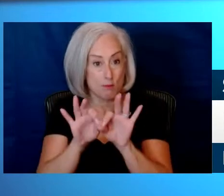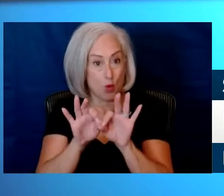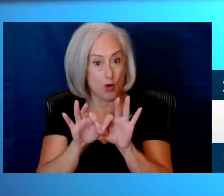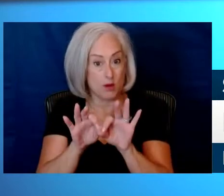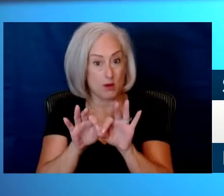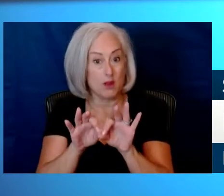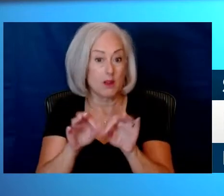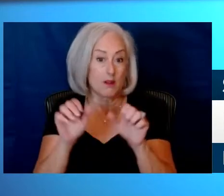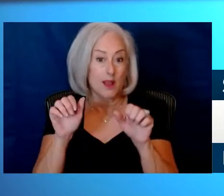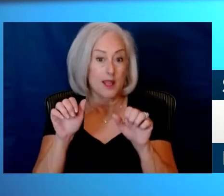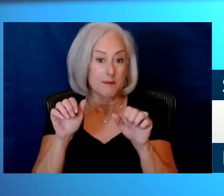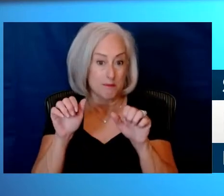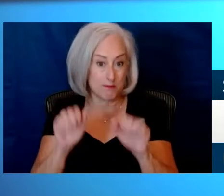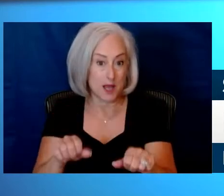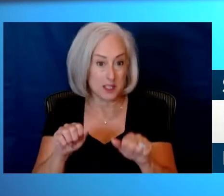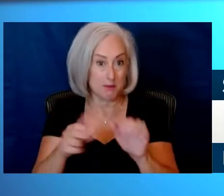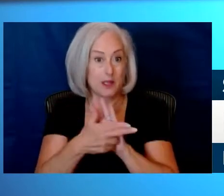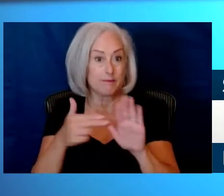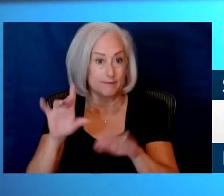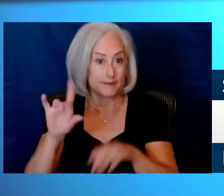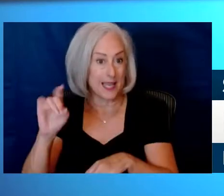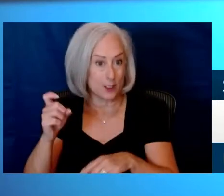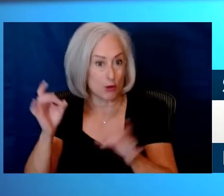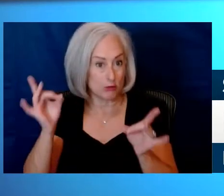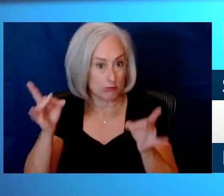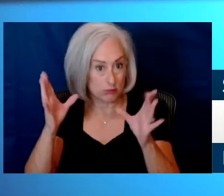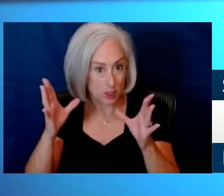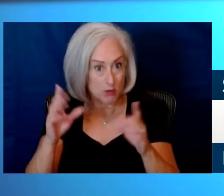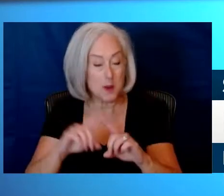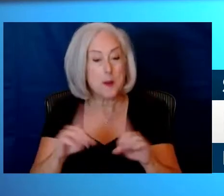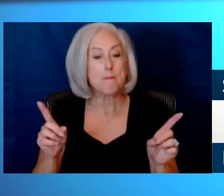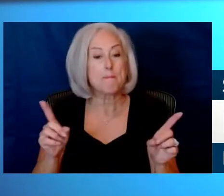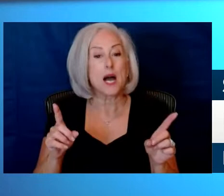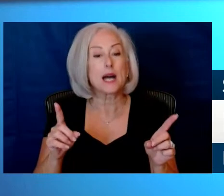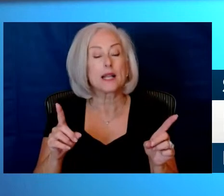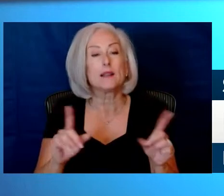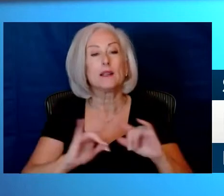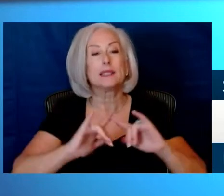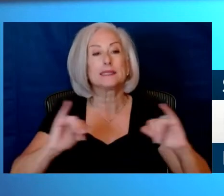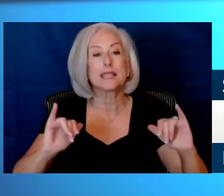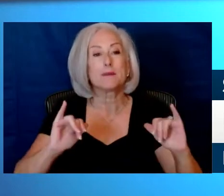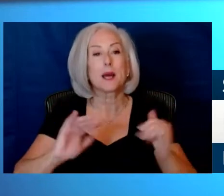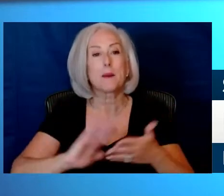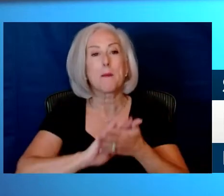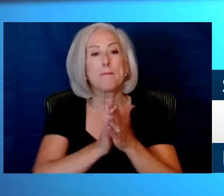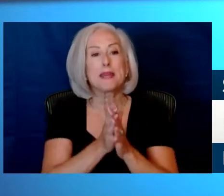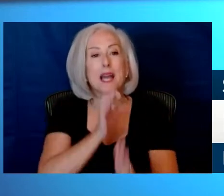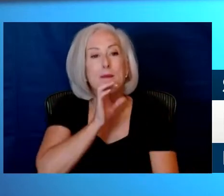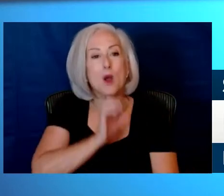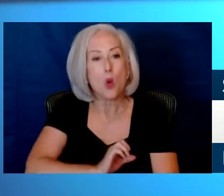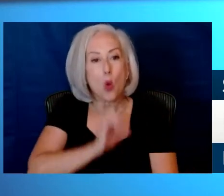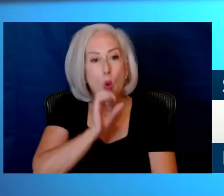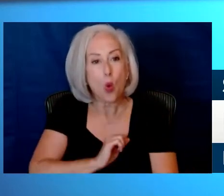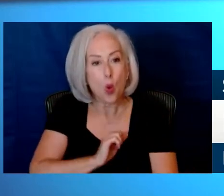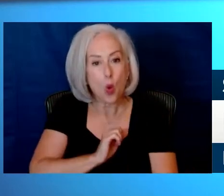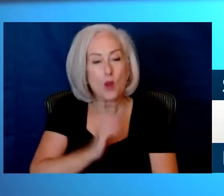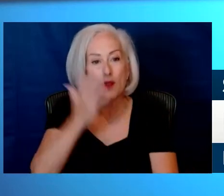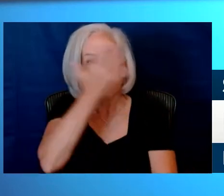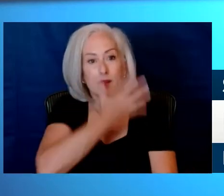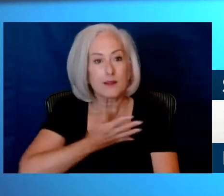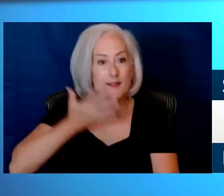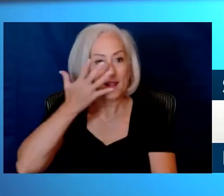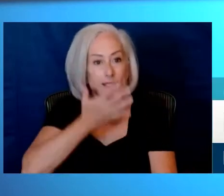kind of diagnosis someone can get. At the same time, I think skin aging is also related to the sun exposure. And